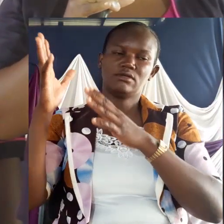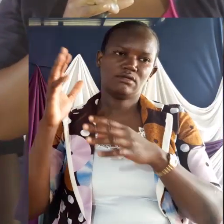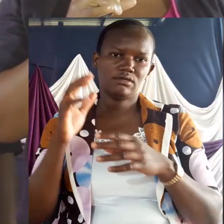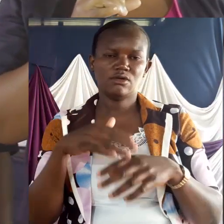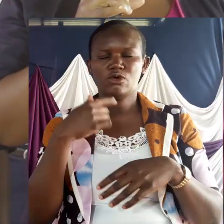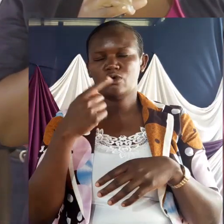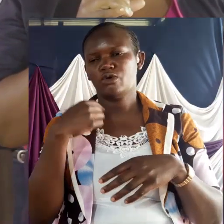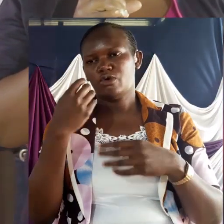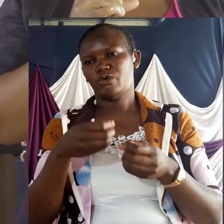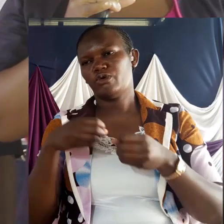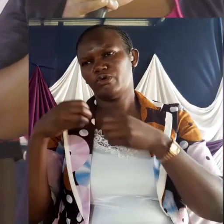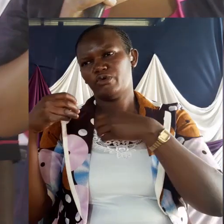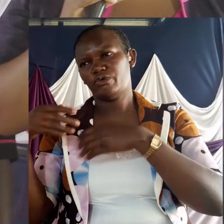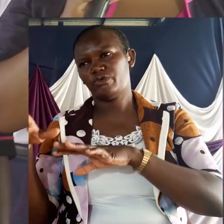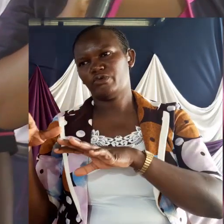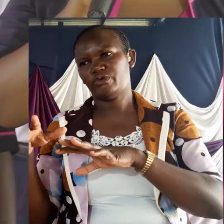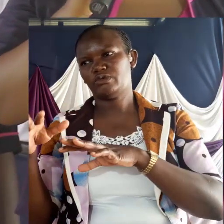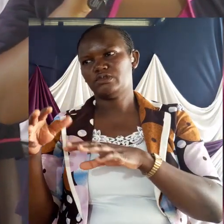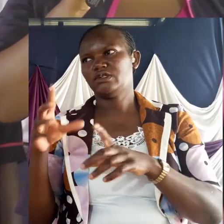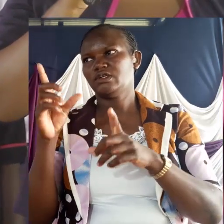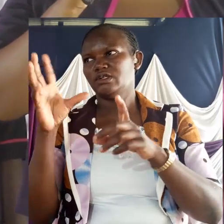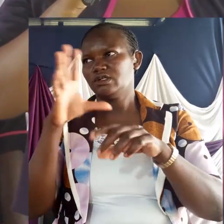tena yema. Neno la wokovu.